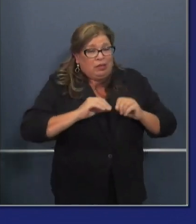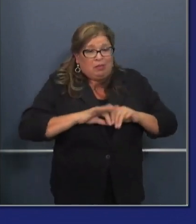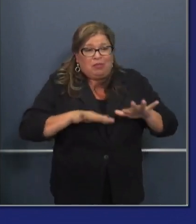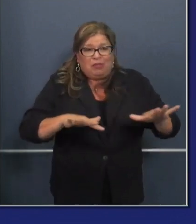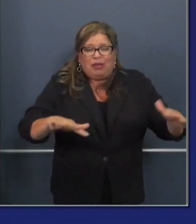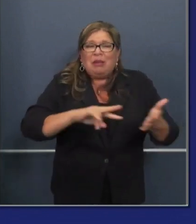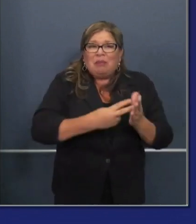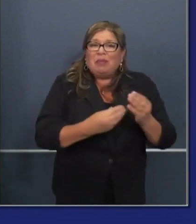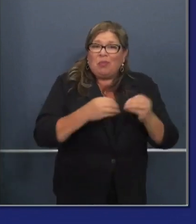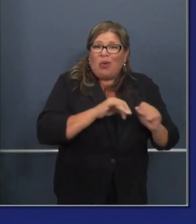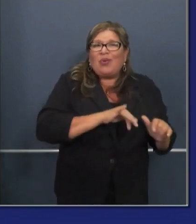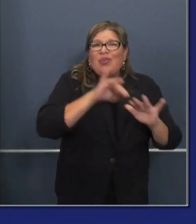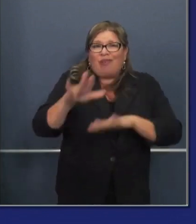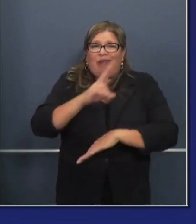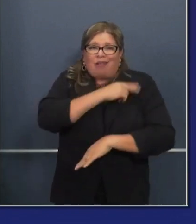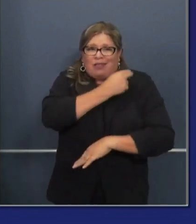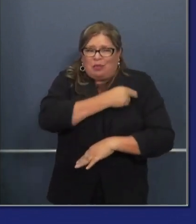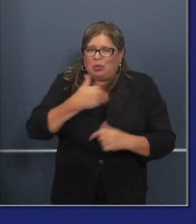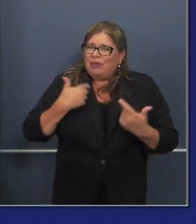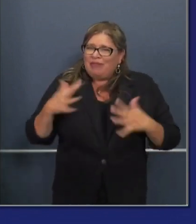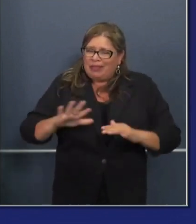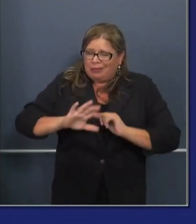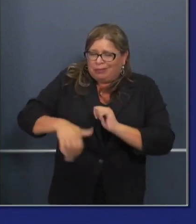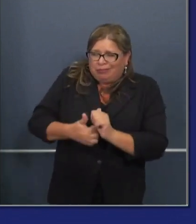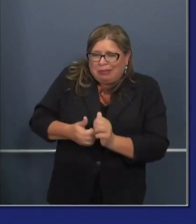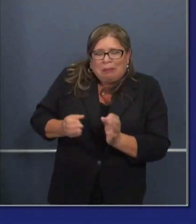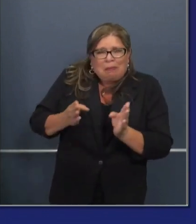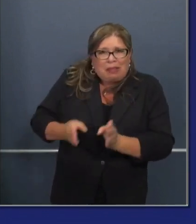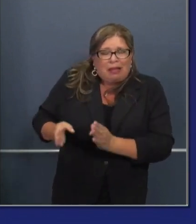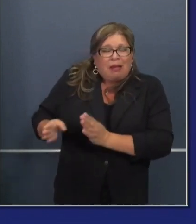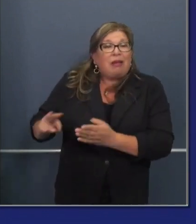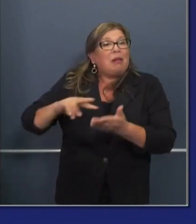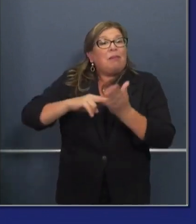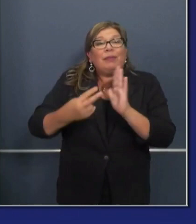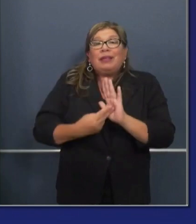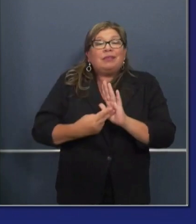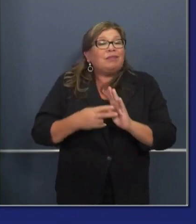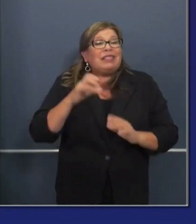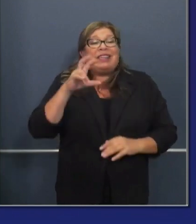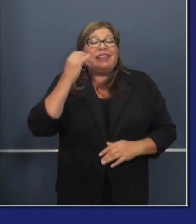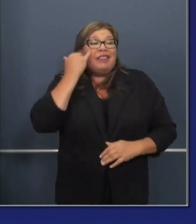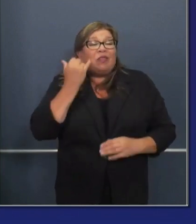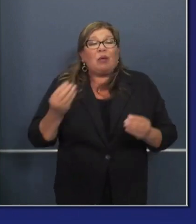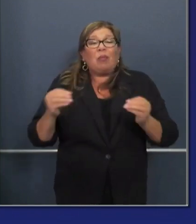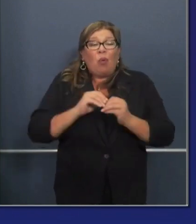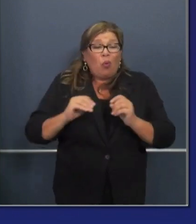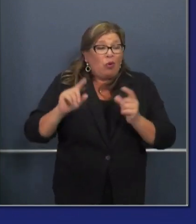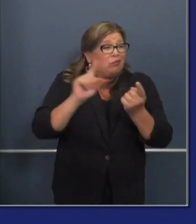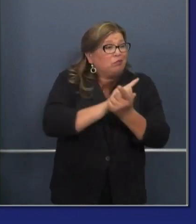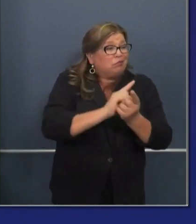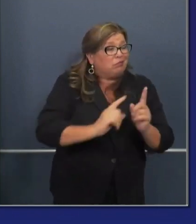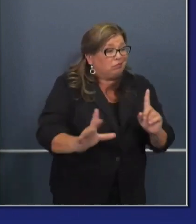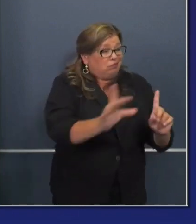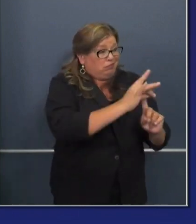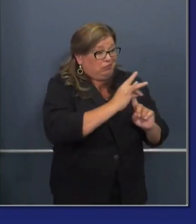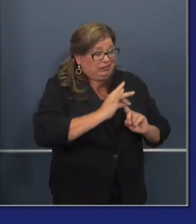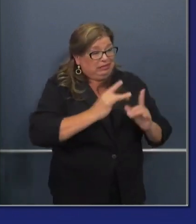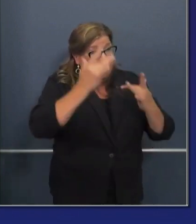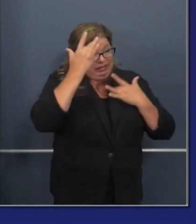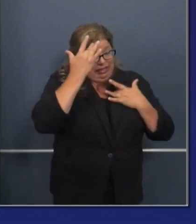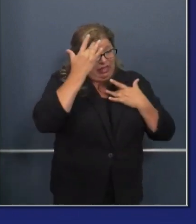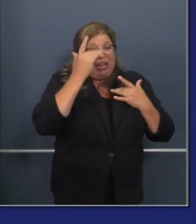as well as the human resource side, we're in a position to absorb even greater increases. So I want you to